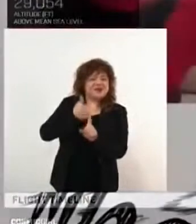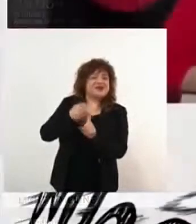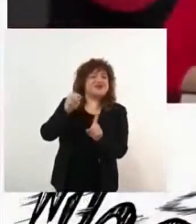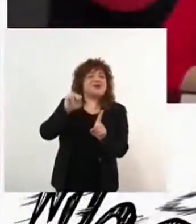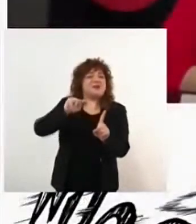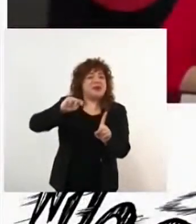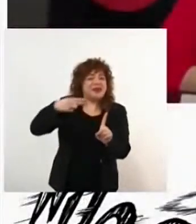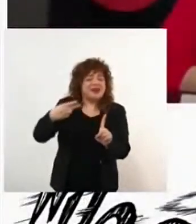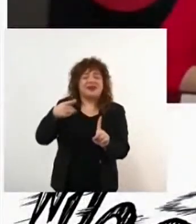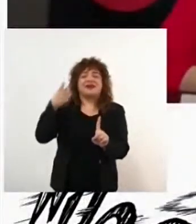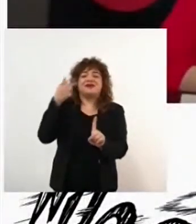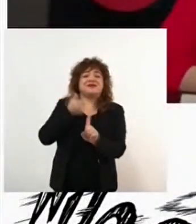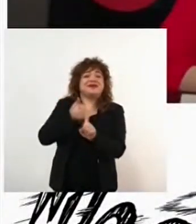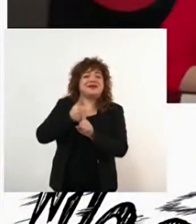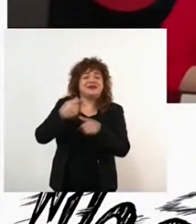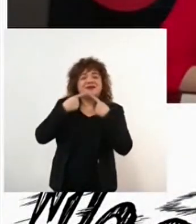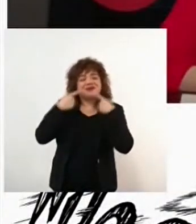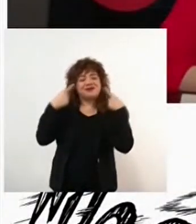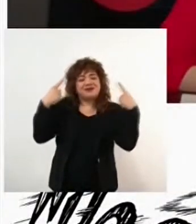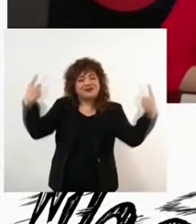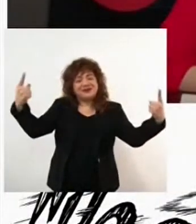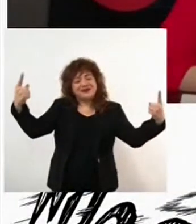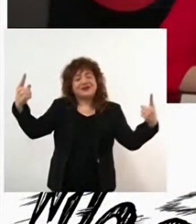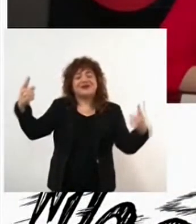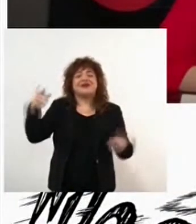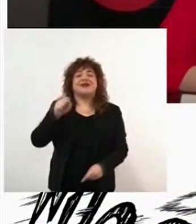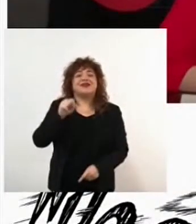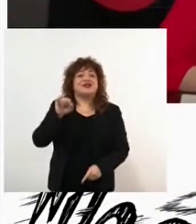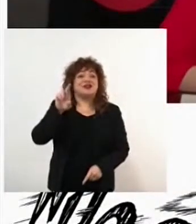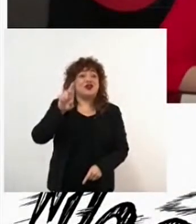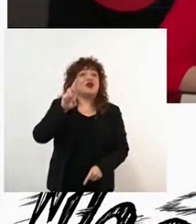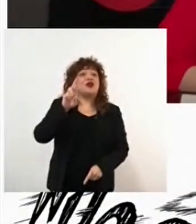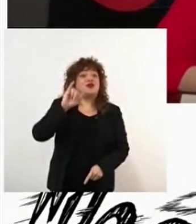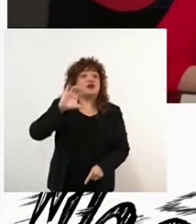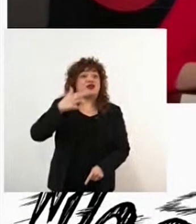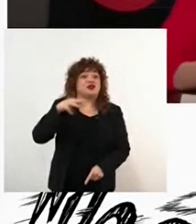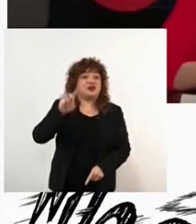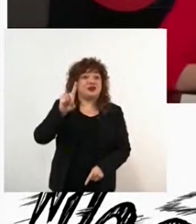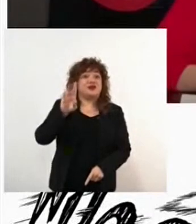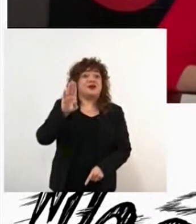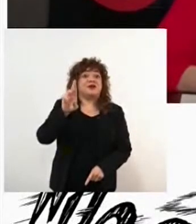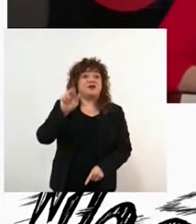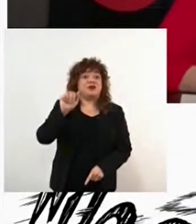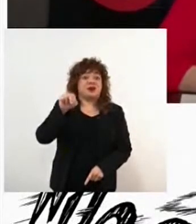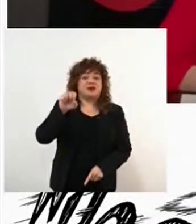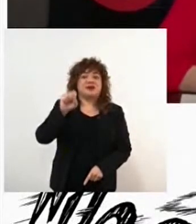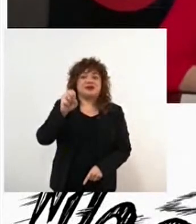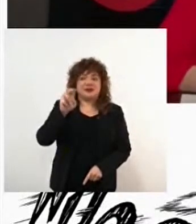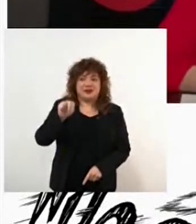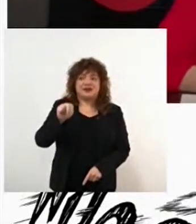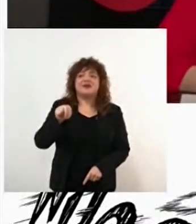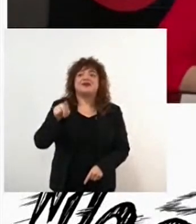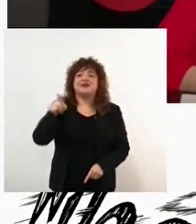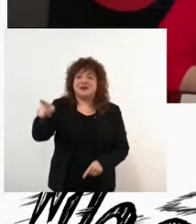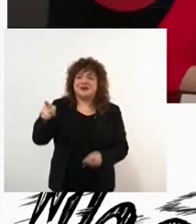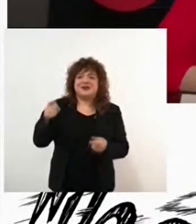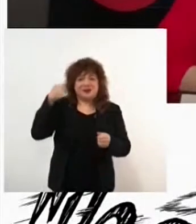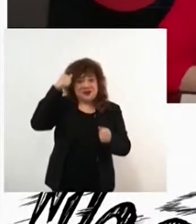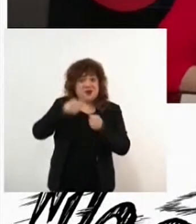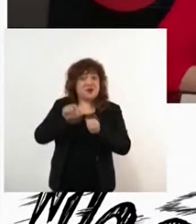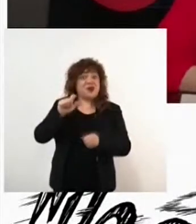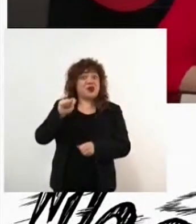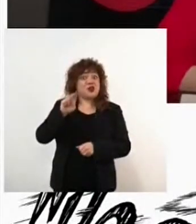Branson. Hi, nice to talk to you. Nice seeing you today, Richard. So you were in Mojave for our last launch, Tubular Bells